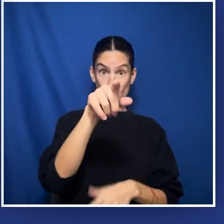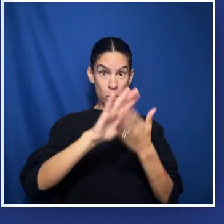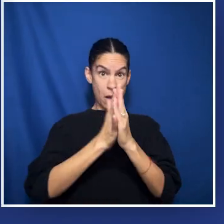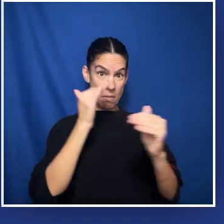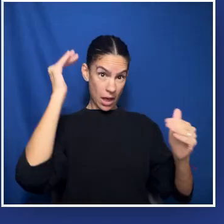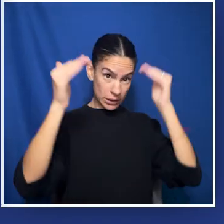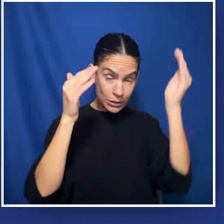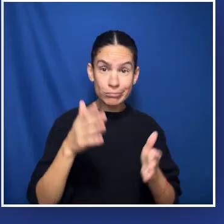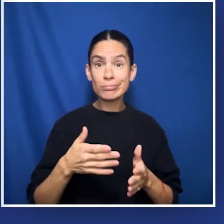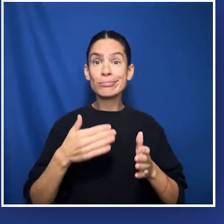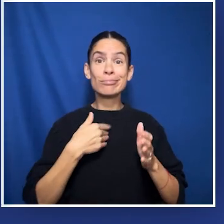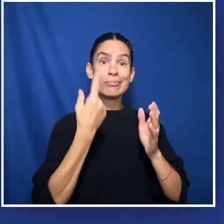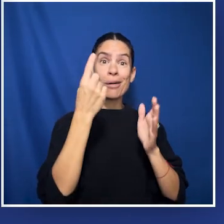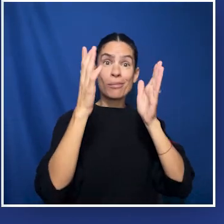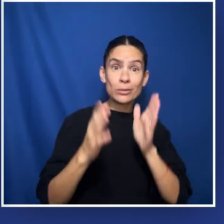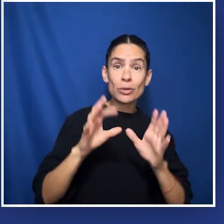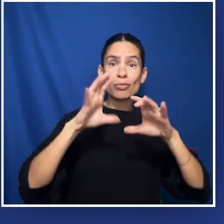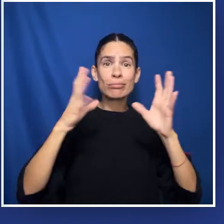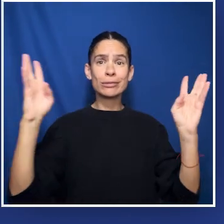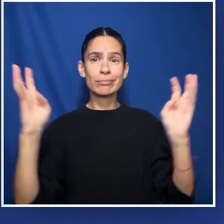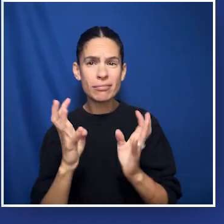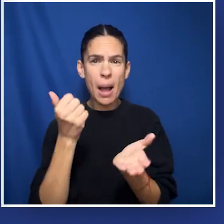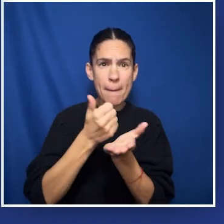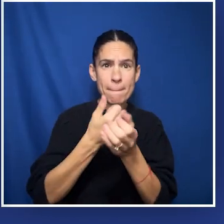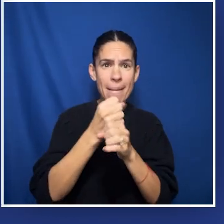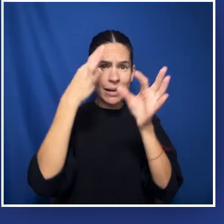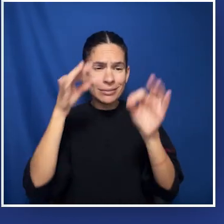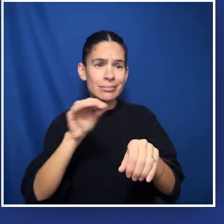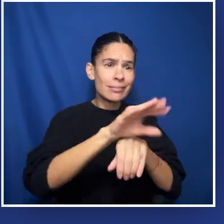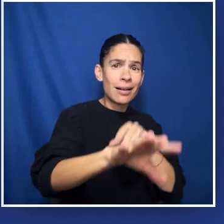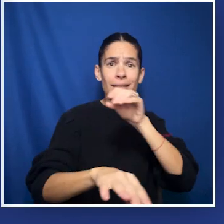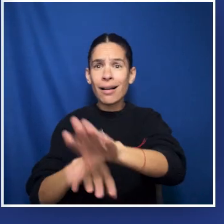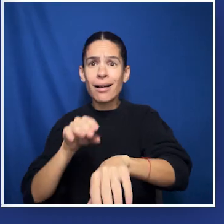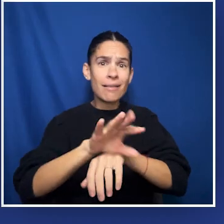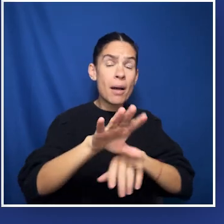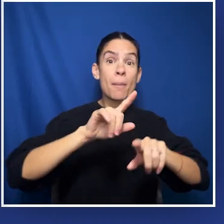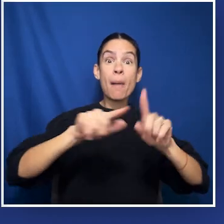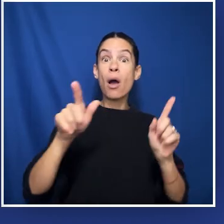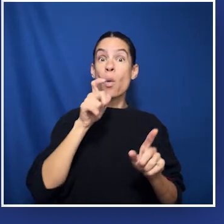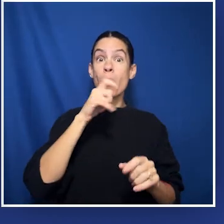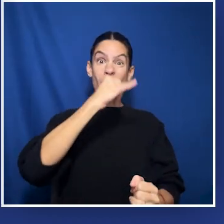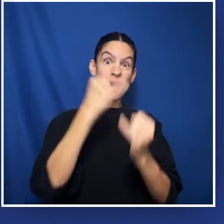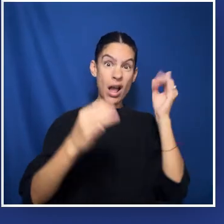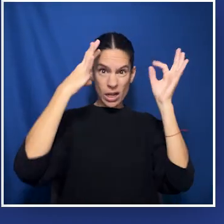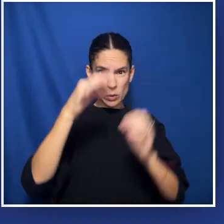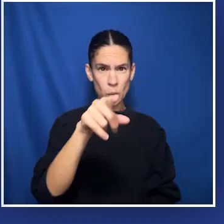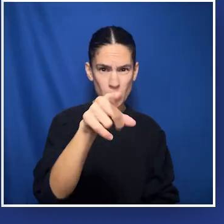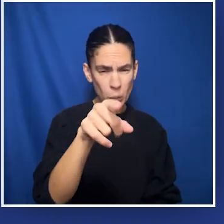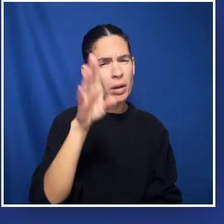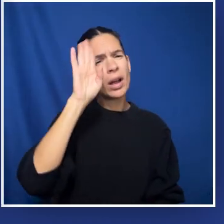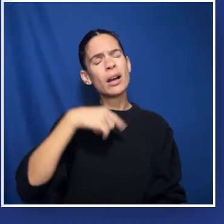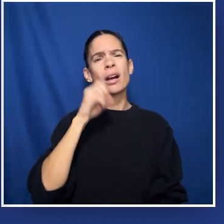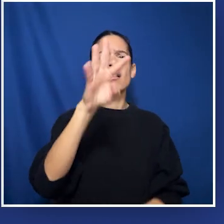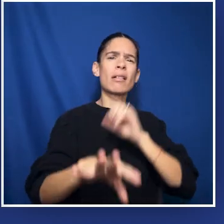adult, a person or group of people helps you in the decision-making process, but you get the final say. That's a lot of info,